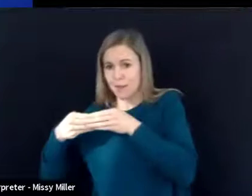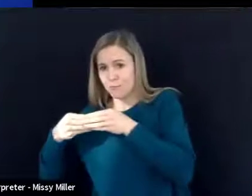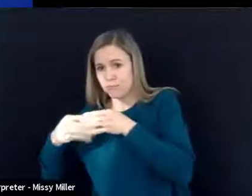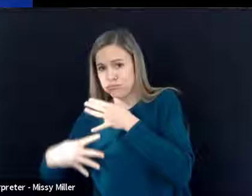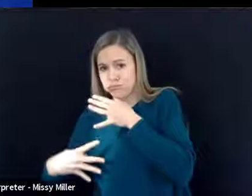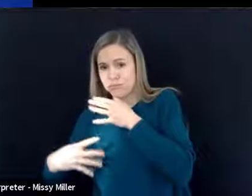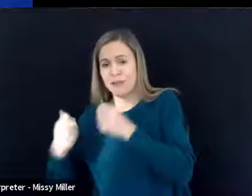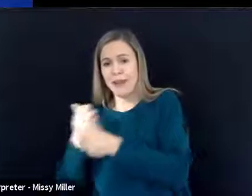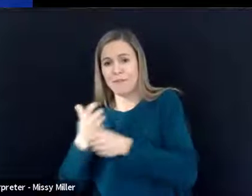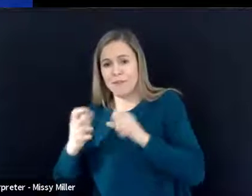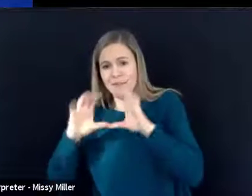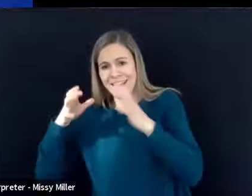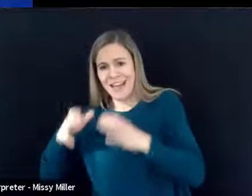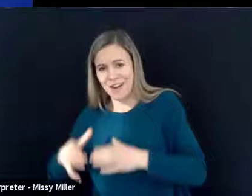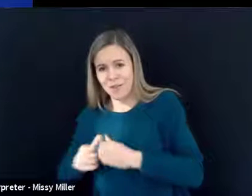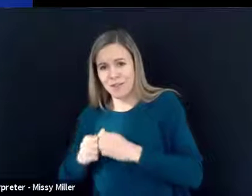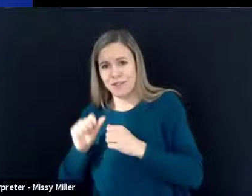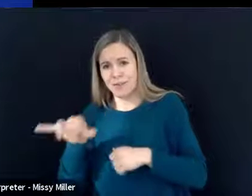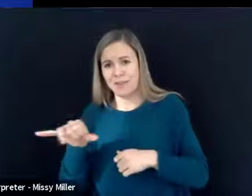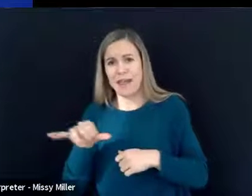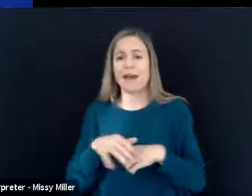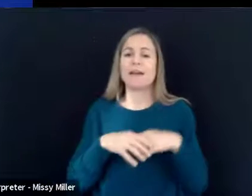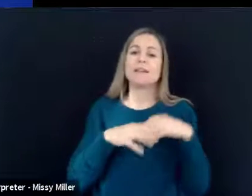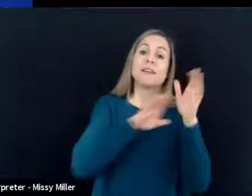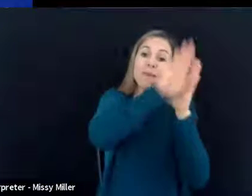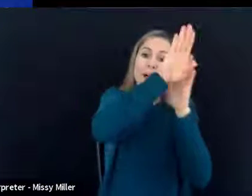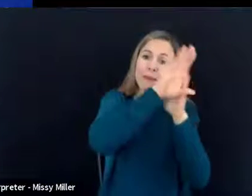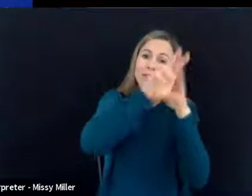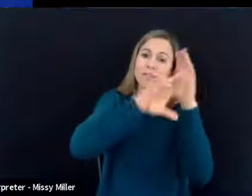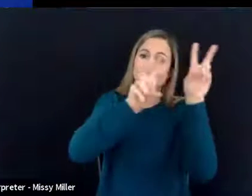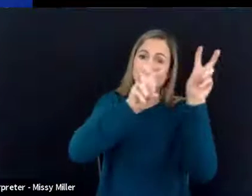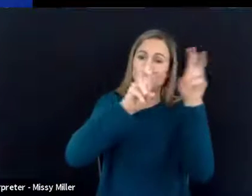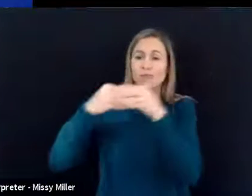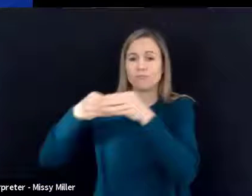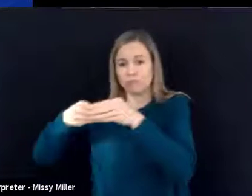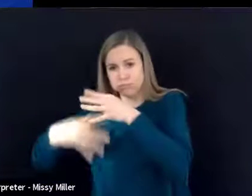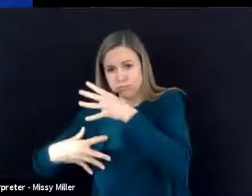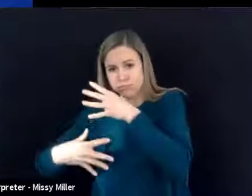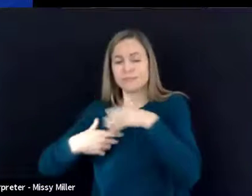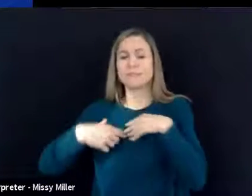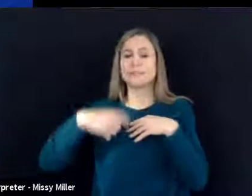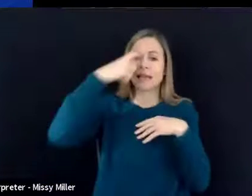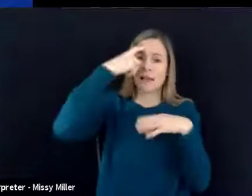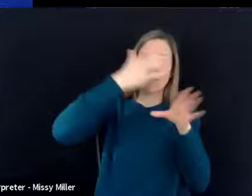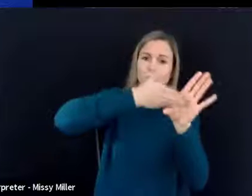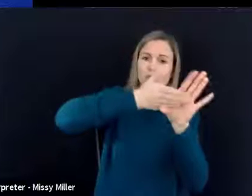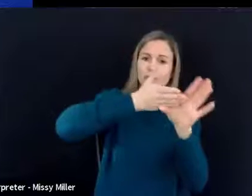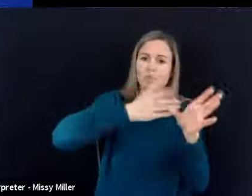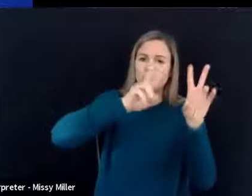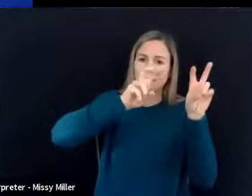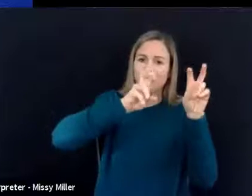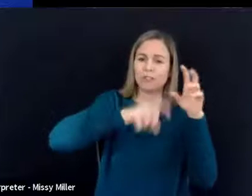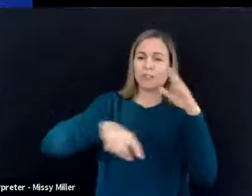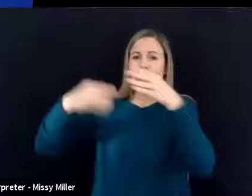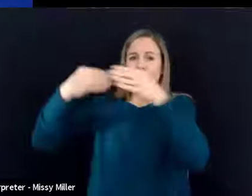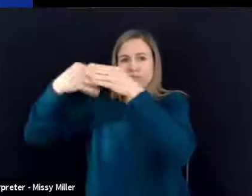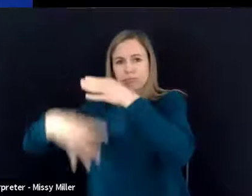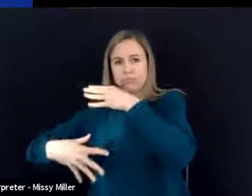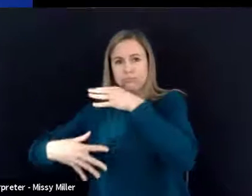basic category of medical issues, and developmental issues, psychological issues. You know, we could go on and